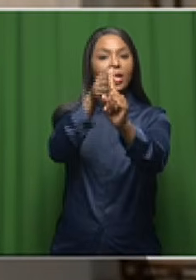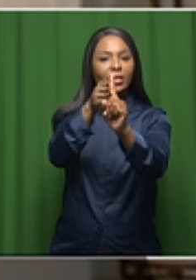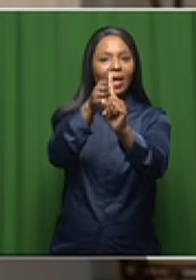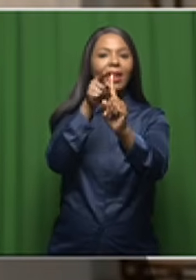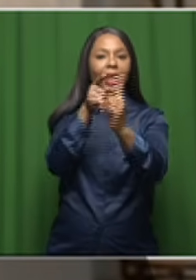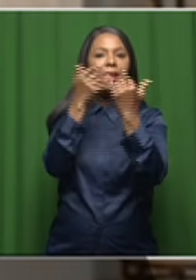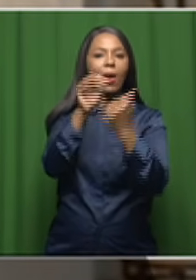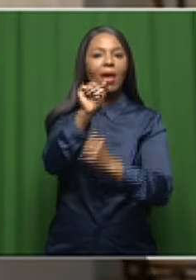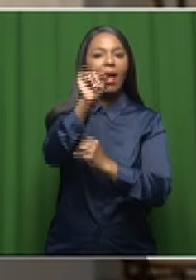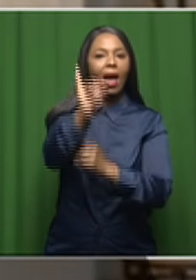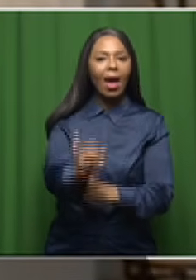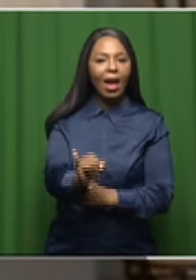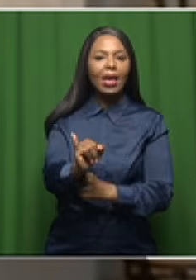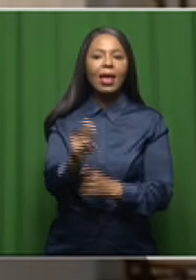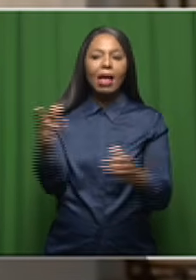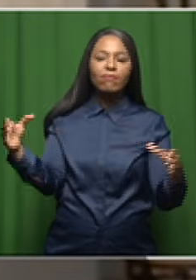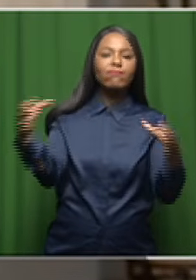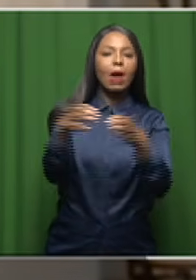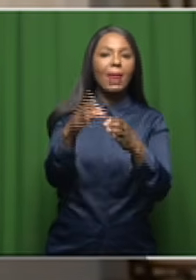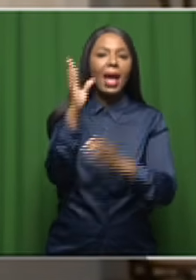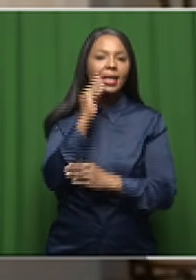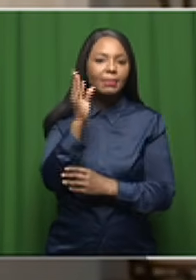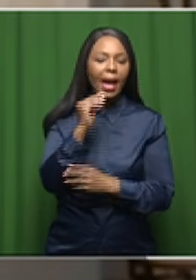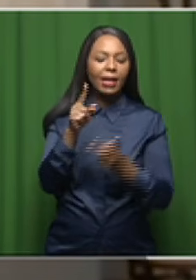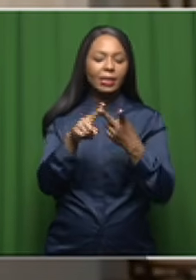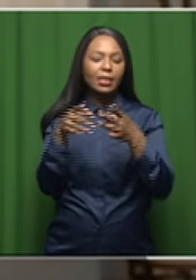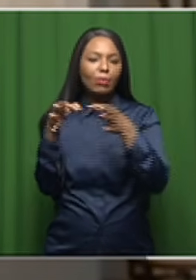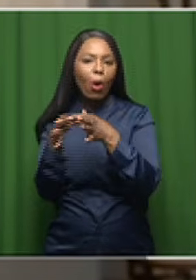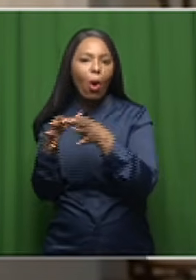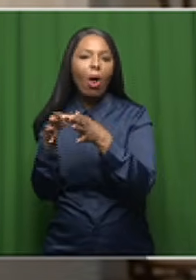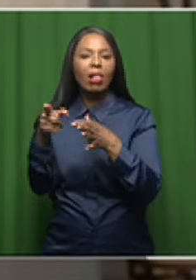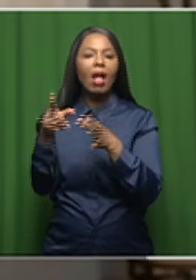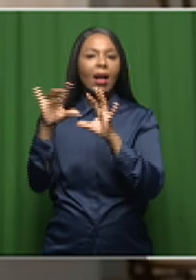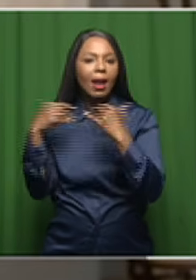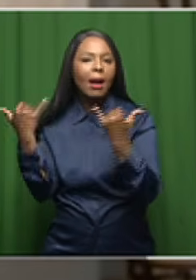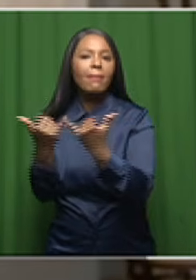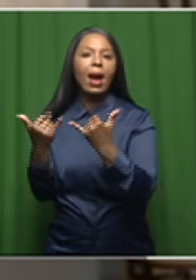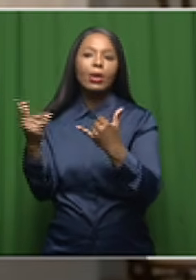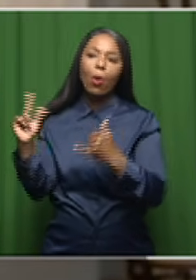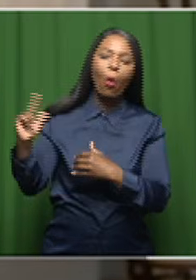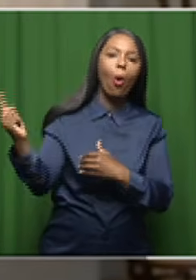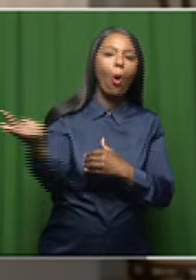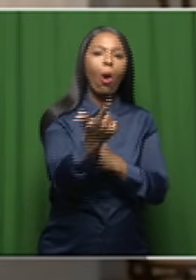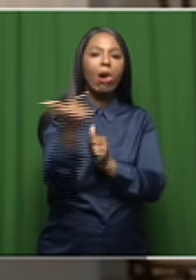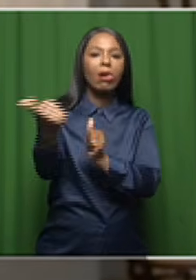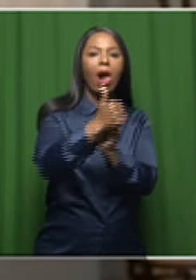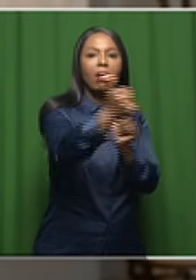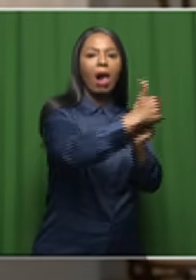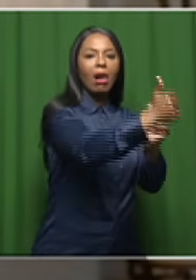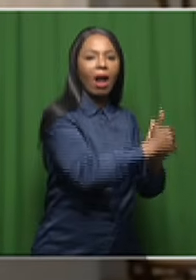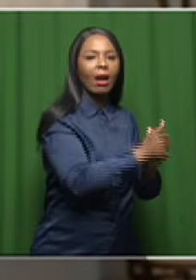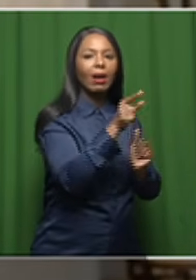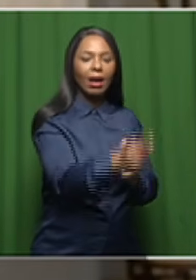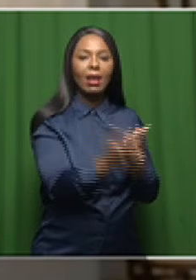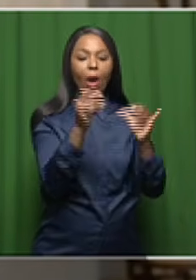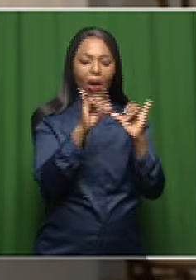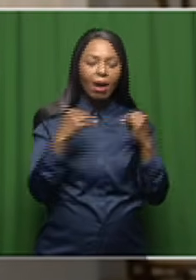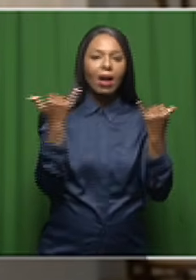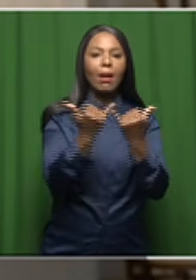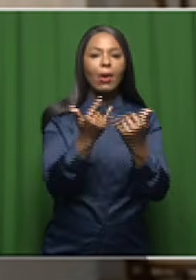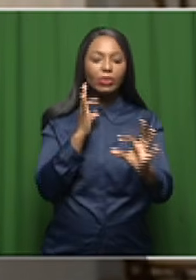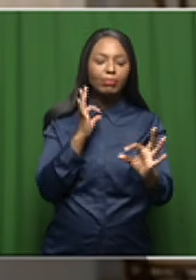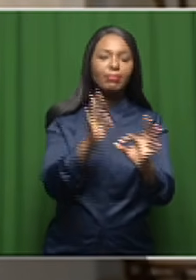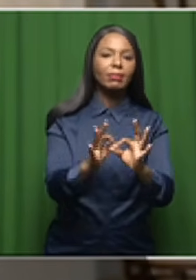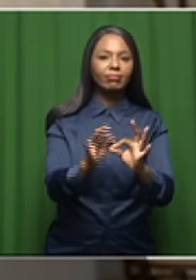together experienced companies, small companies, startups, but also companies and organizations working on